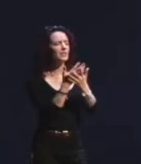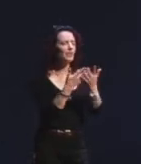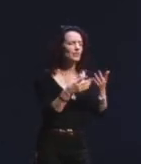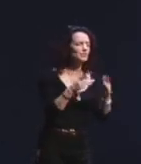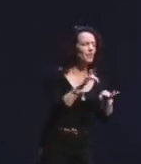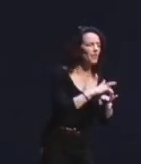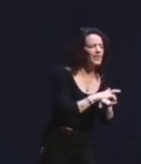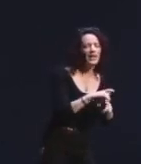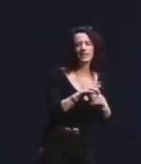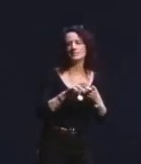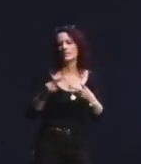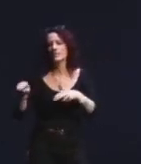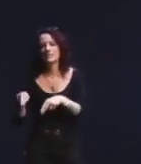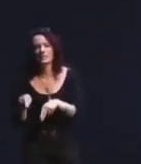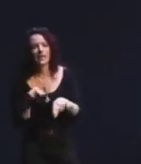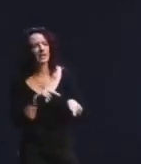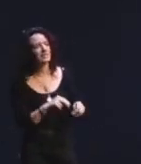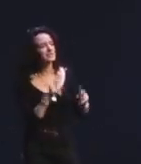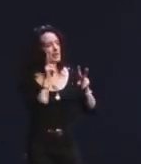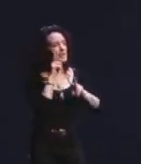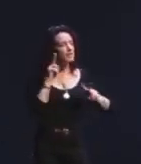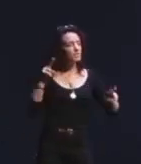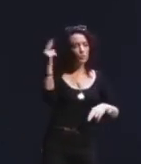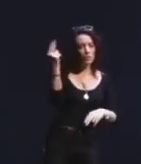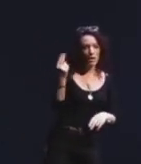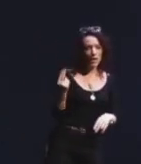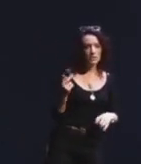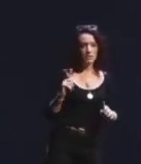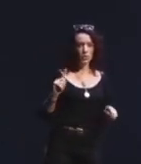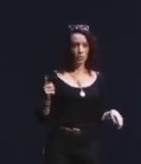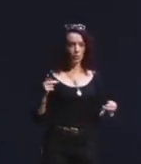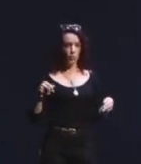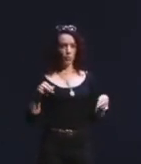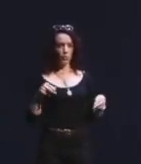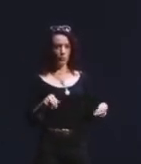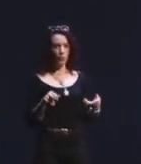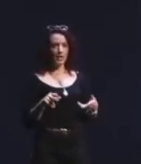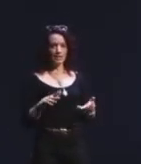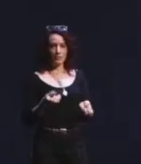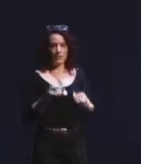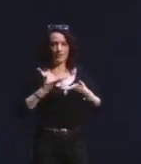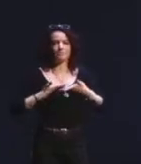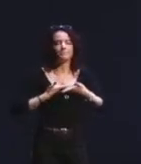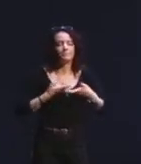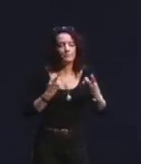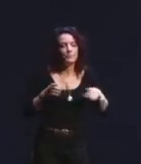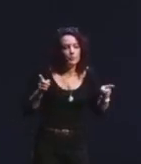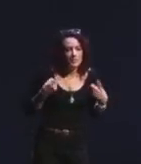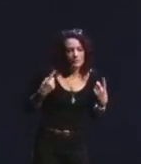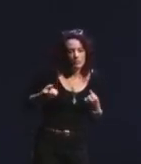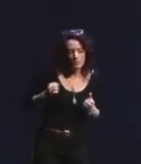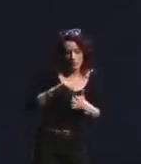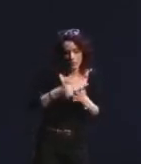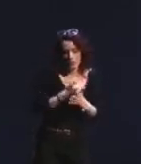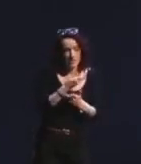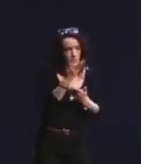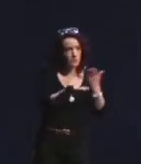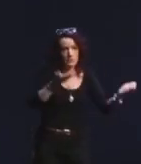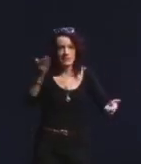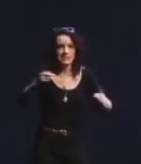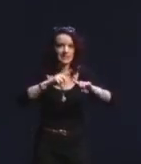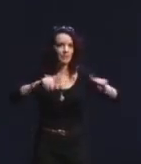theatre, in dance, with visual artists. What are the ways that in which we can equip young musicians to be able to take those skills into different